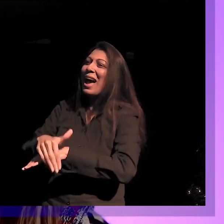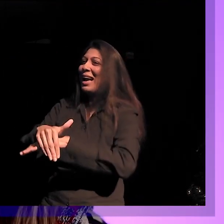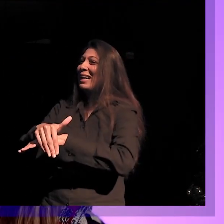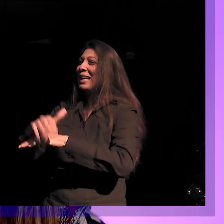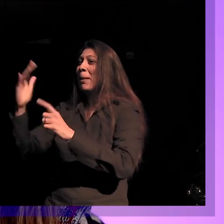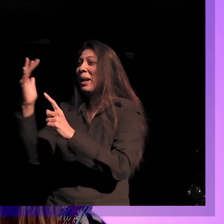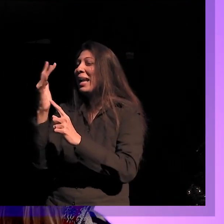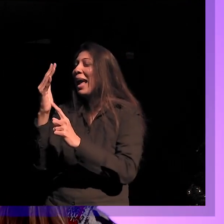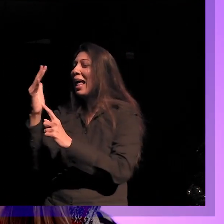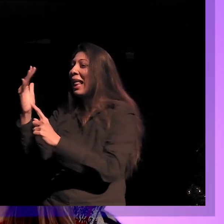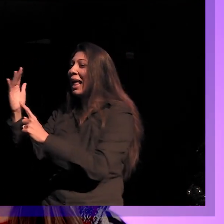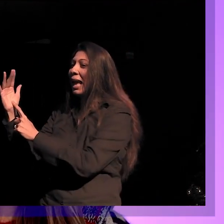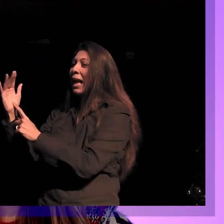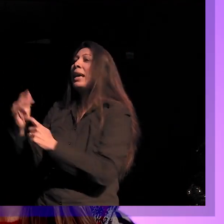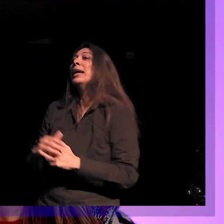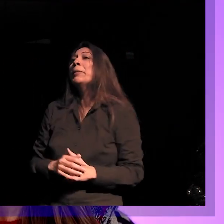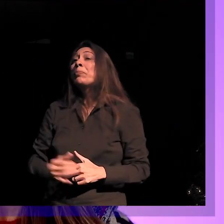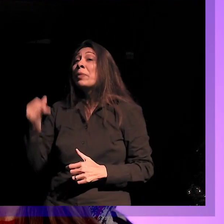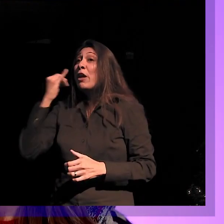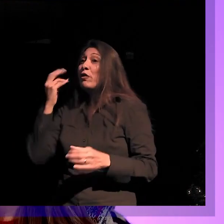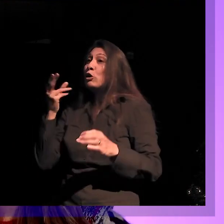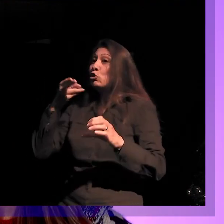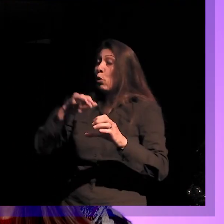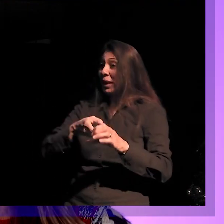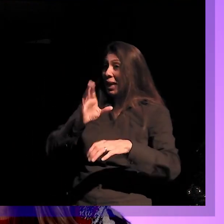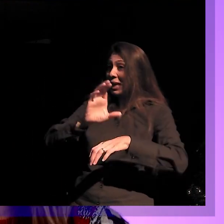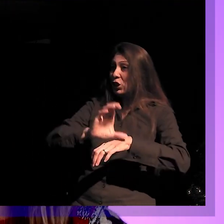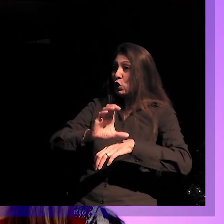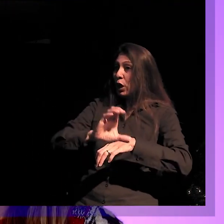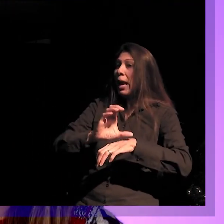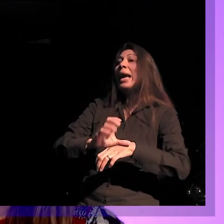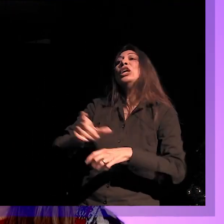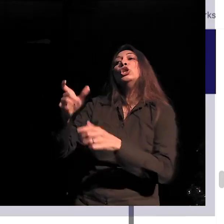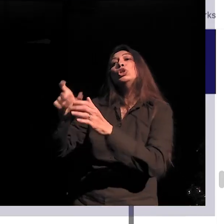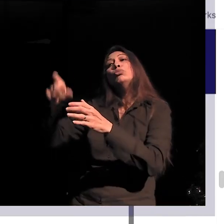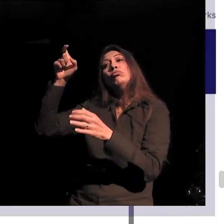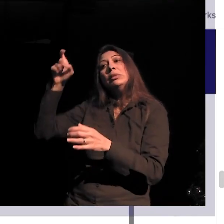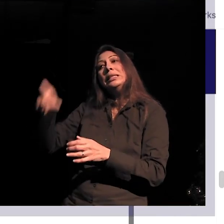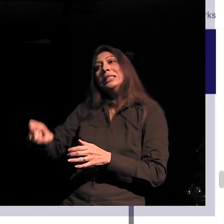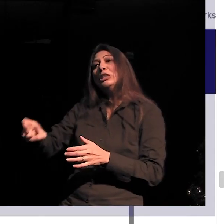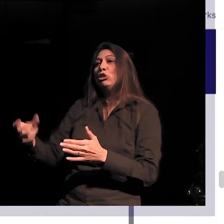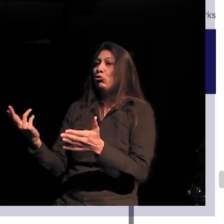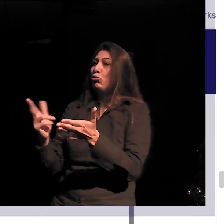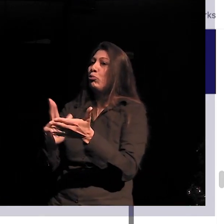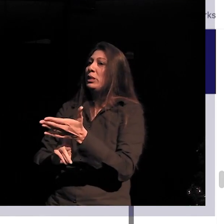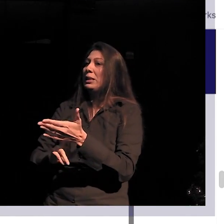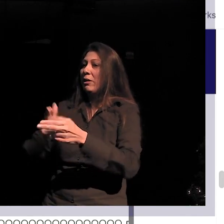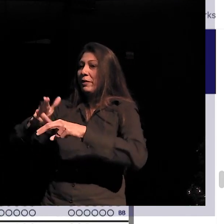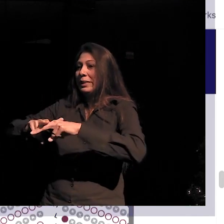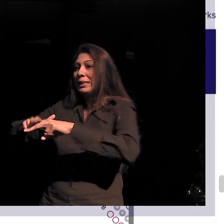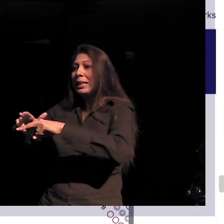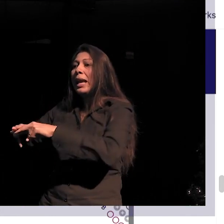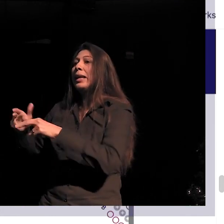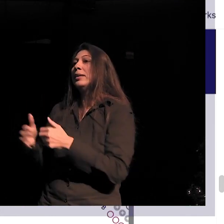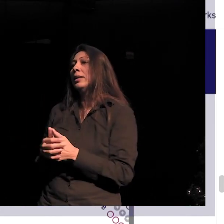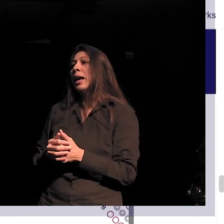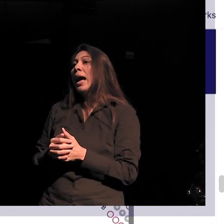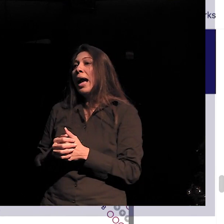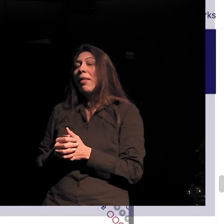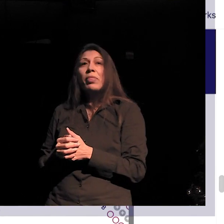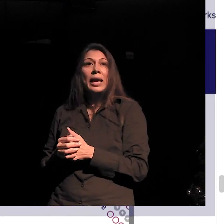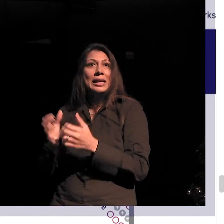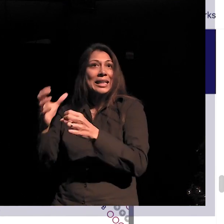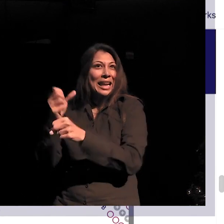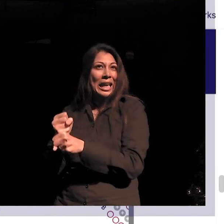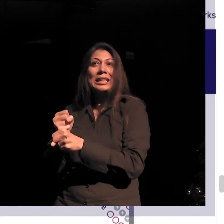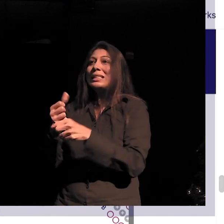by Candlelight. If you are joining us at church, you must reserve a seat. To receive a text about Christmas